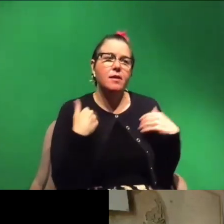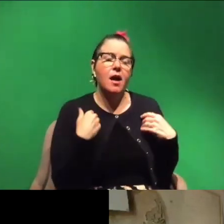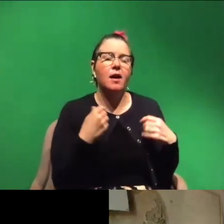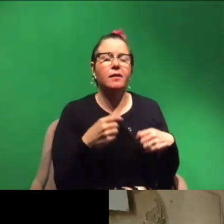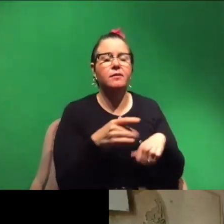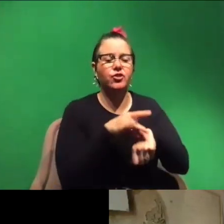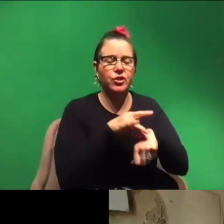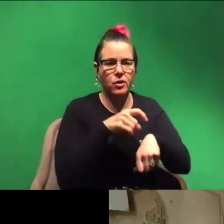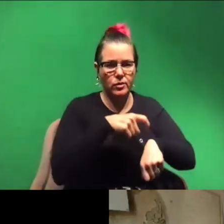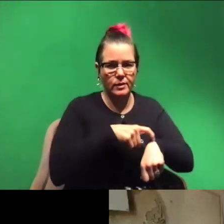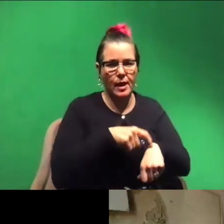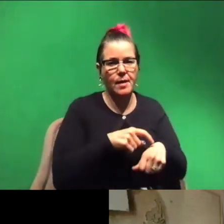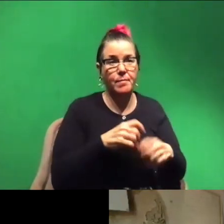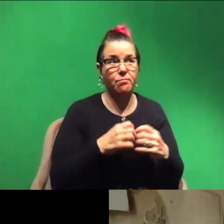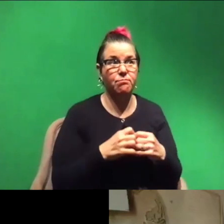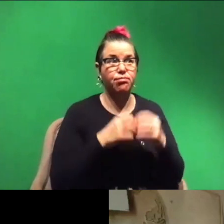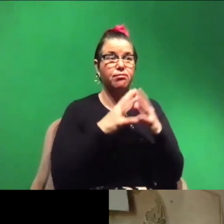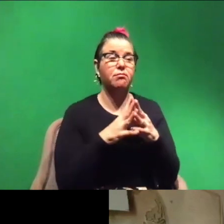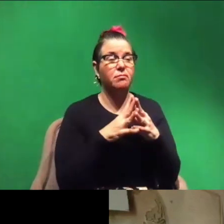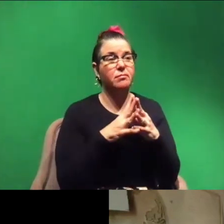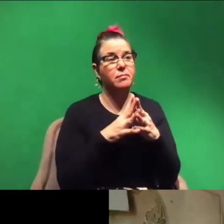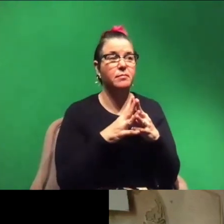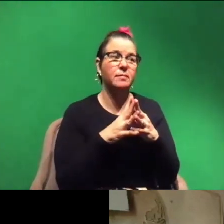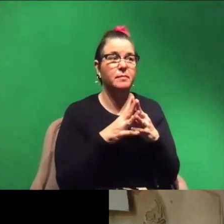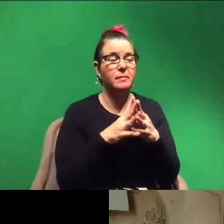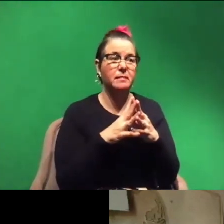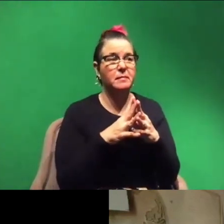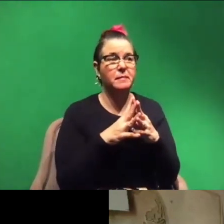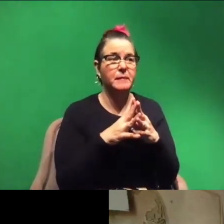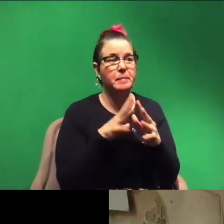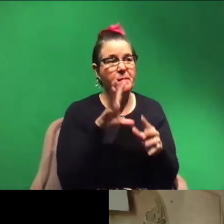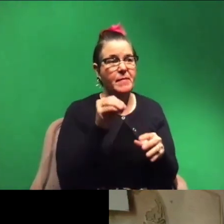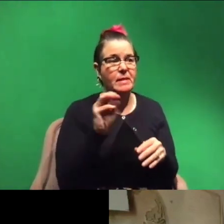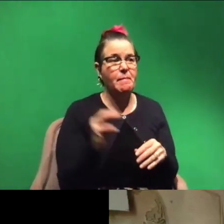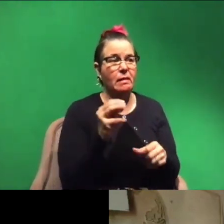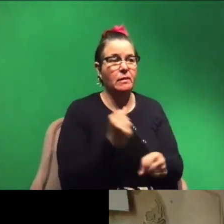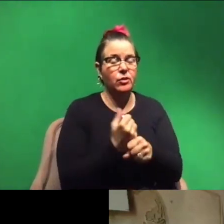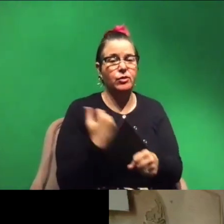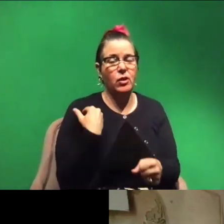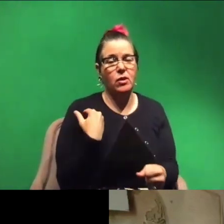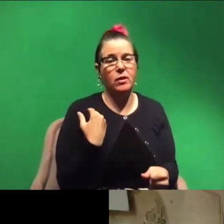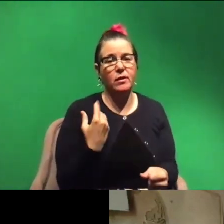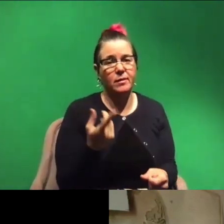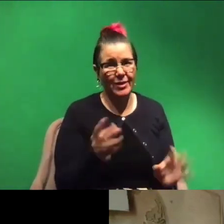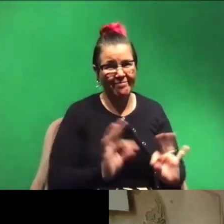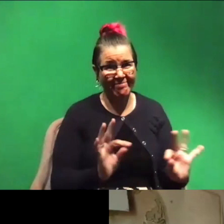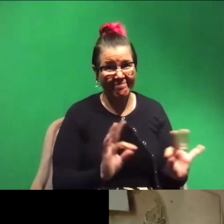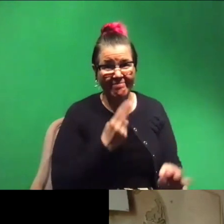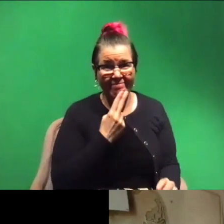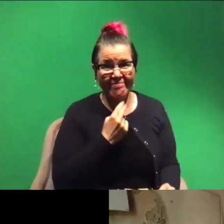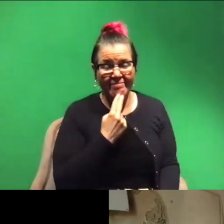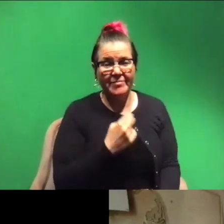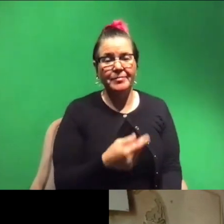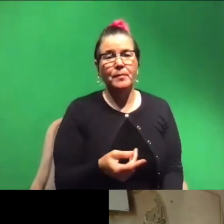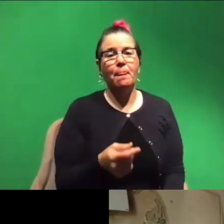They only formed, you know, they probably started hitting together about 50 million years ago, which is like nothing. Yeah. As I said, the rocks